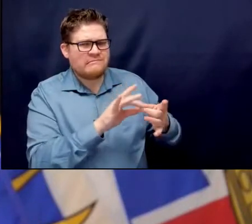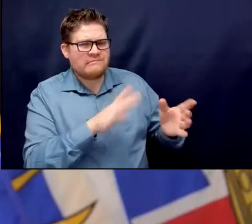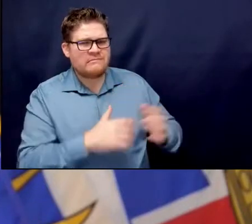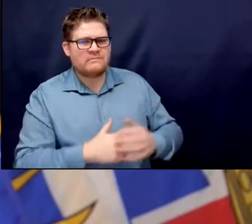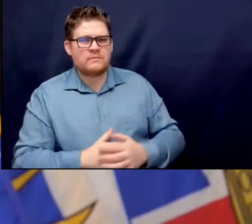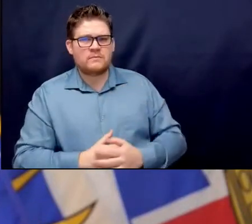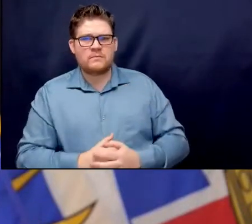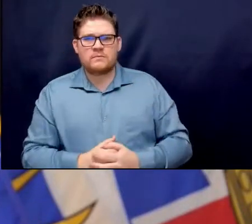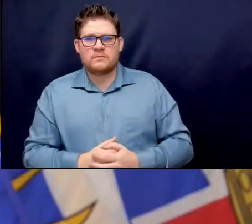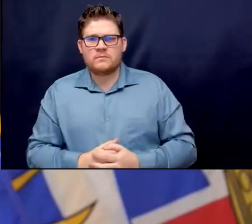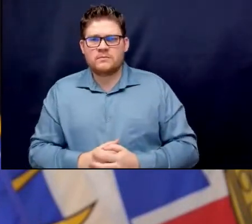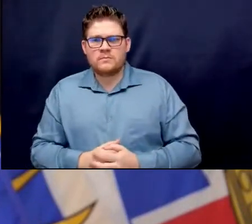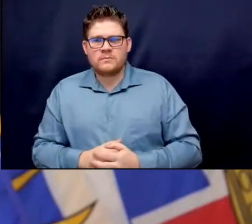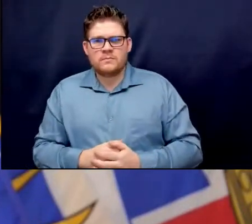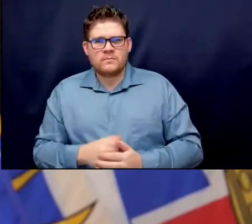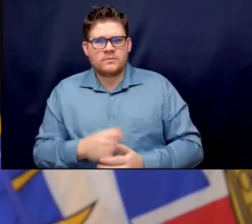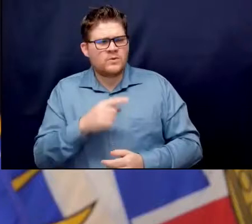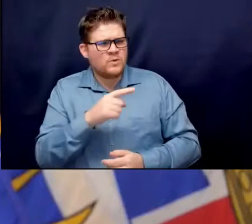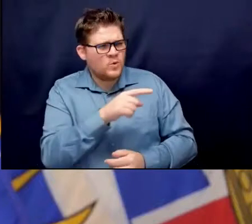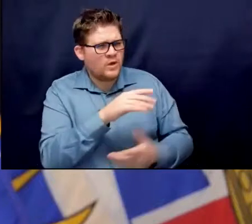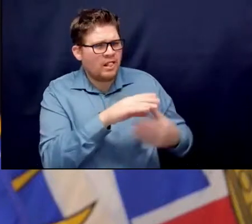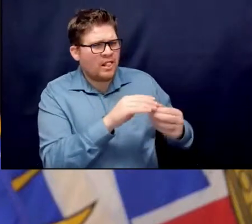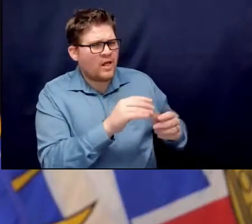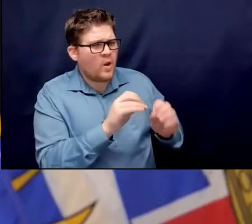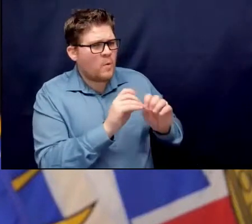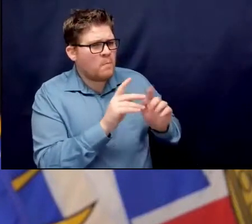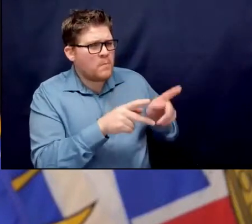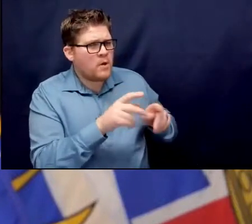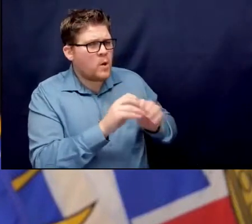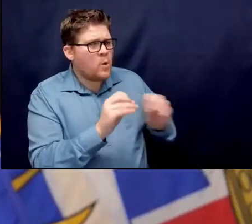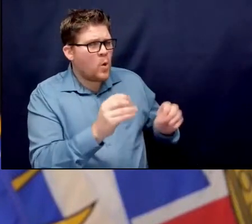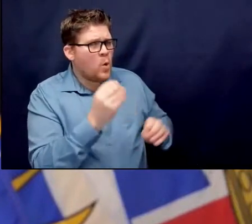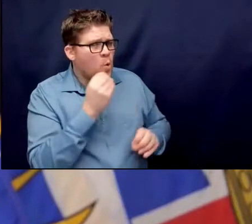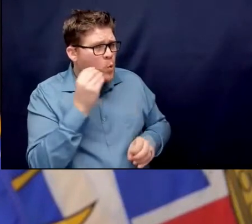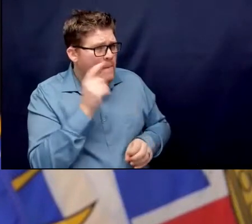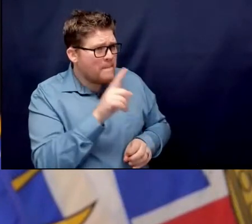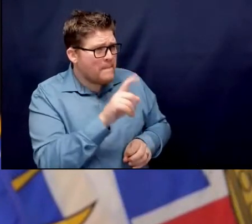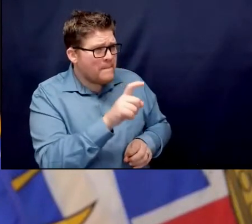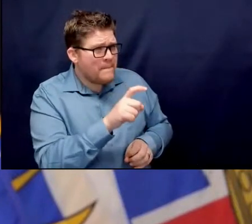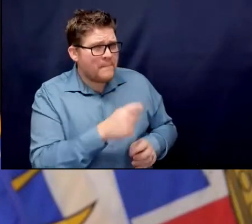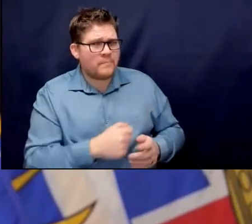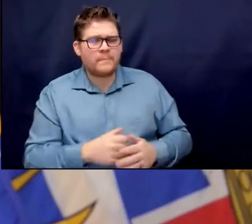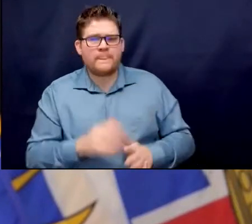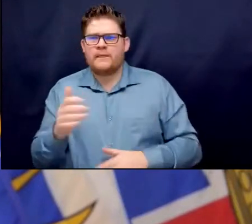it's difficult to hear. I think what you asked was about people who are homeless or...